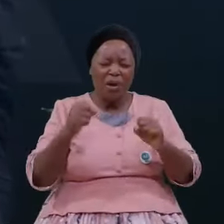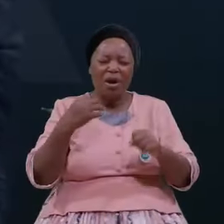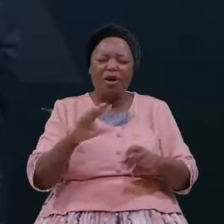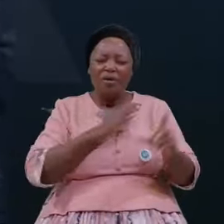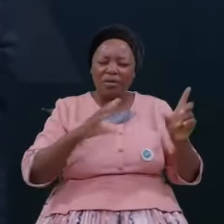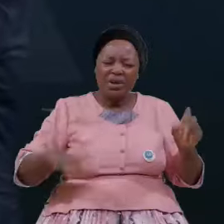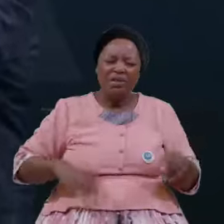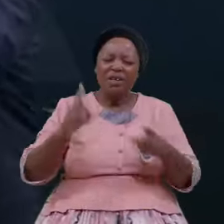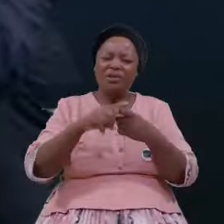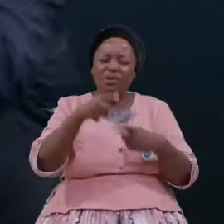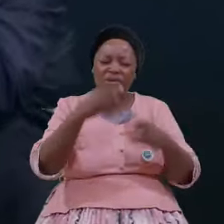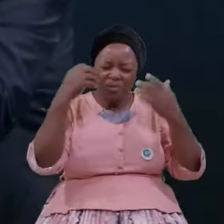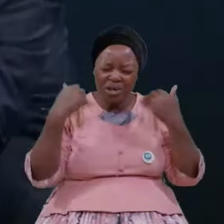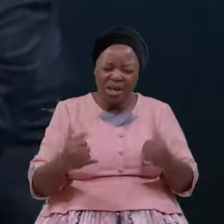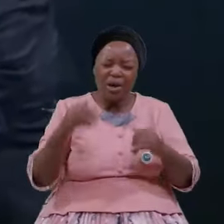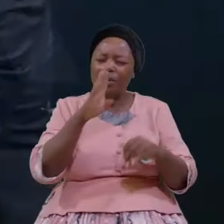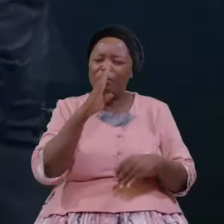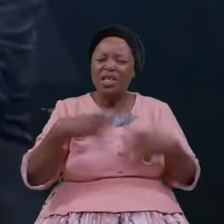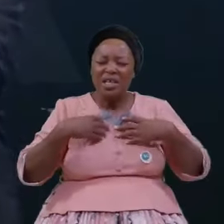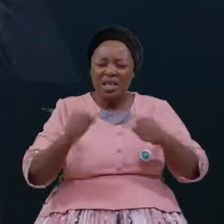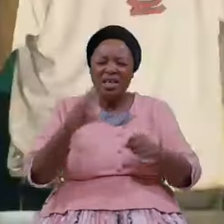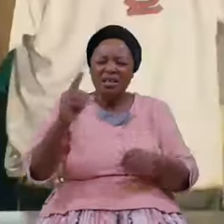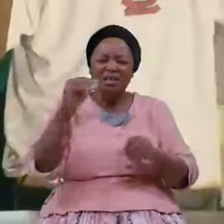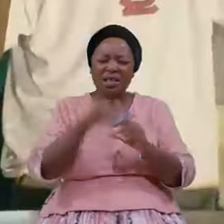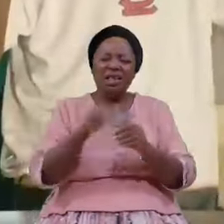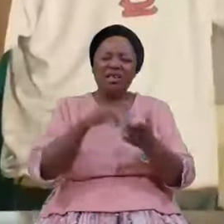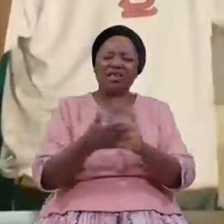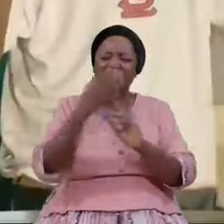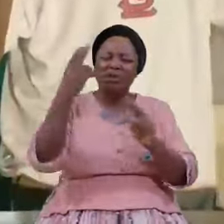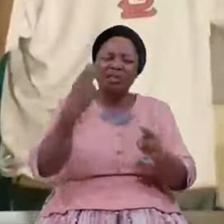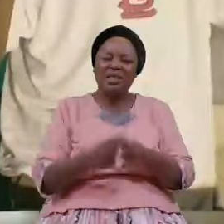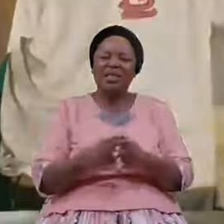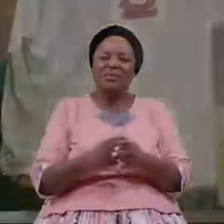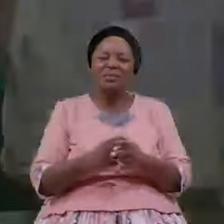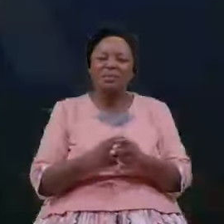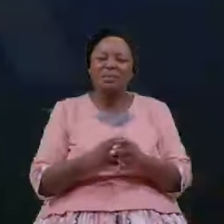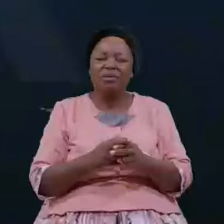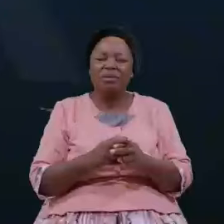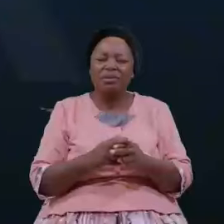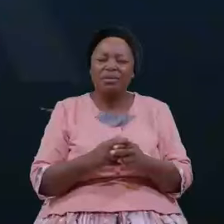you now. Be healed in Jesus' name.